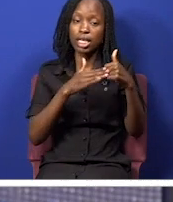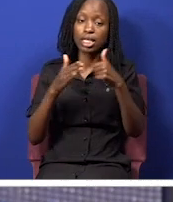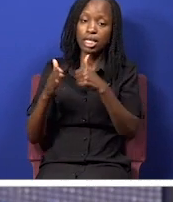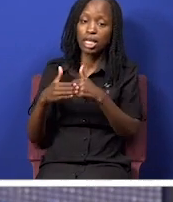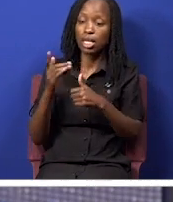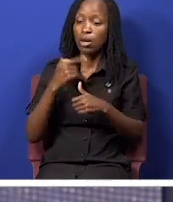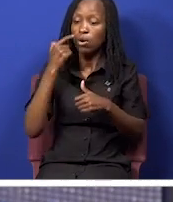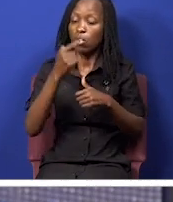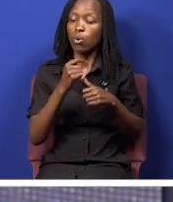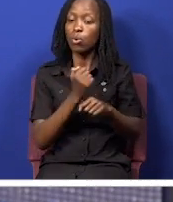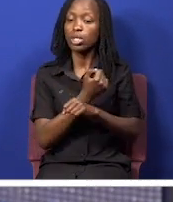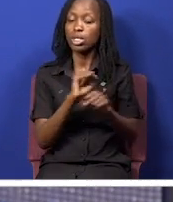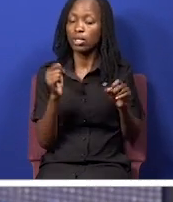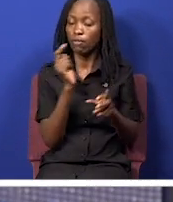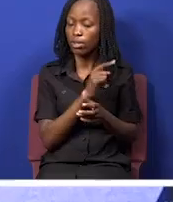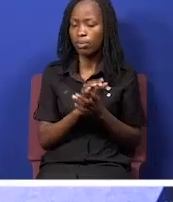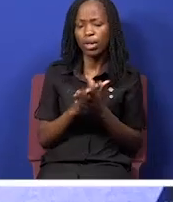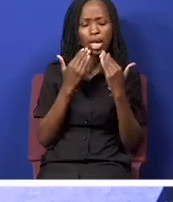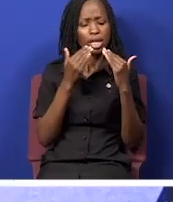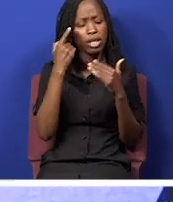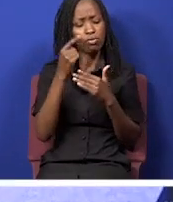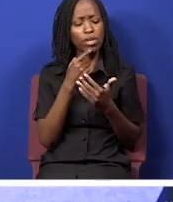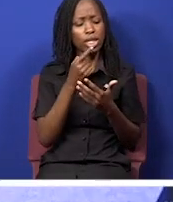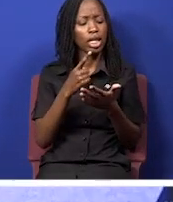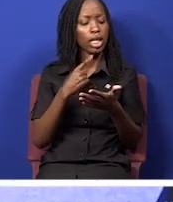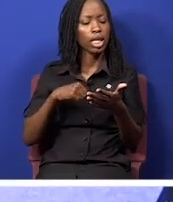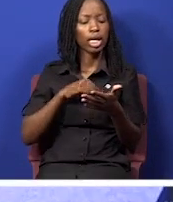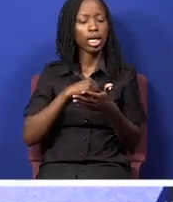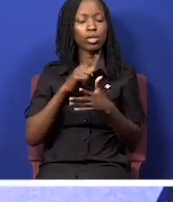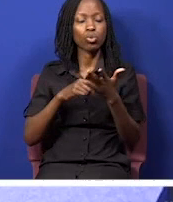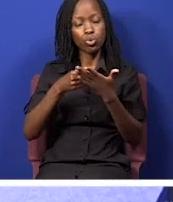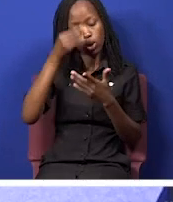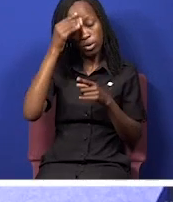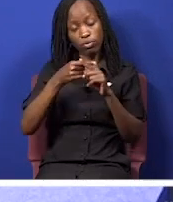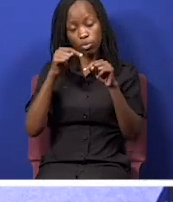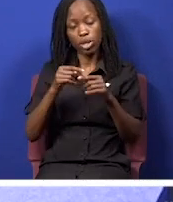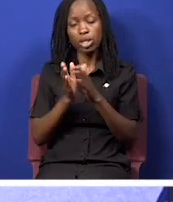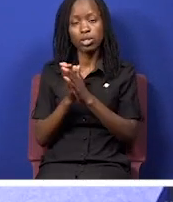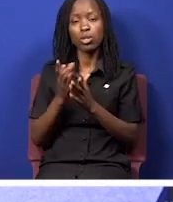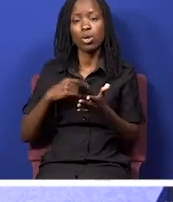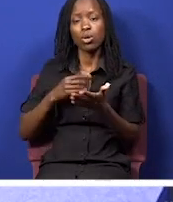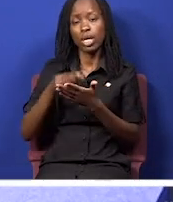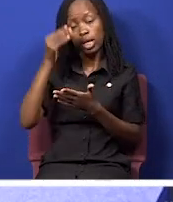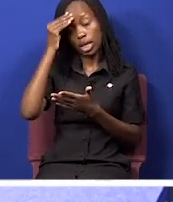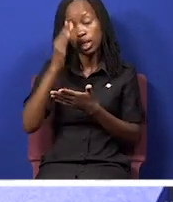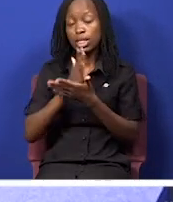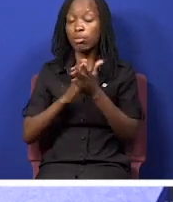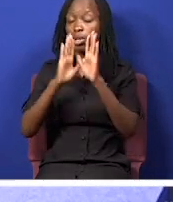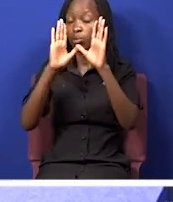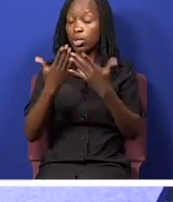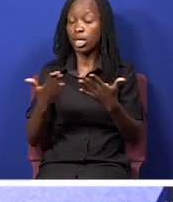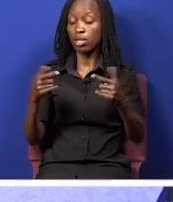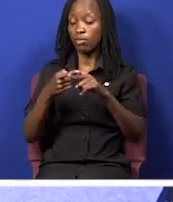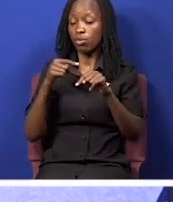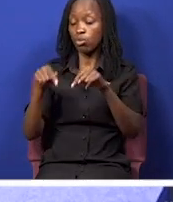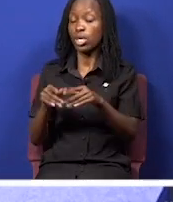99 who haven't strayed away. Thank you, Nerea, for giving us the highlights of the story. Friends, we learned some key lessons